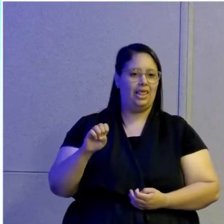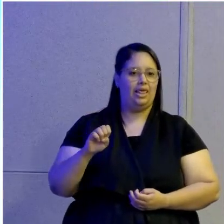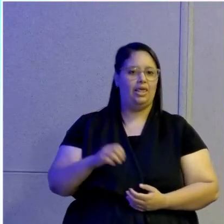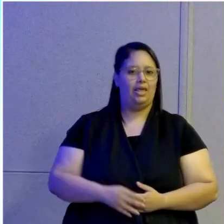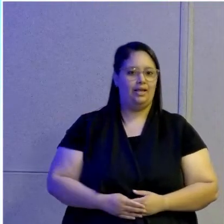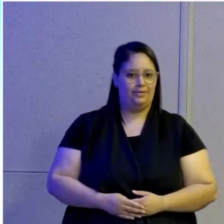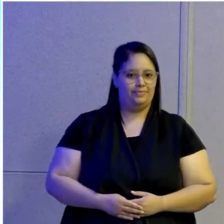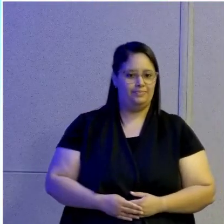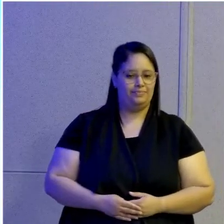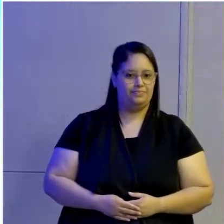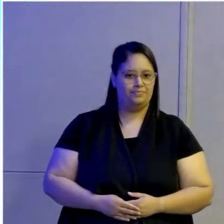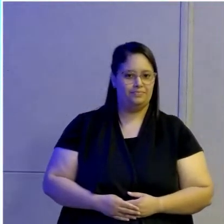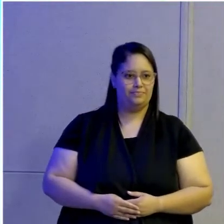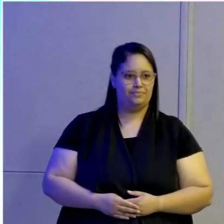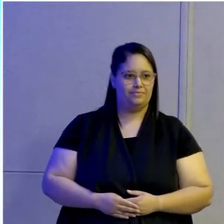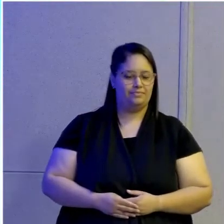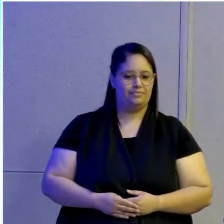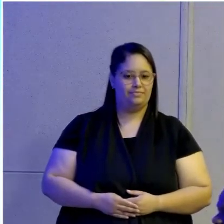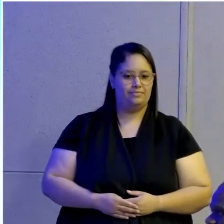Mbiras.